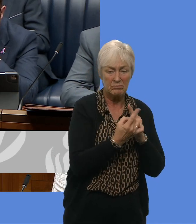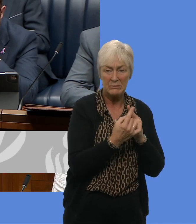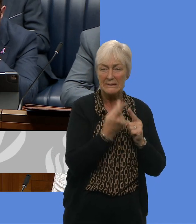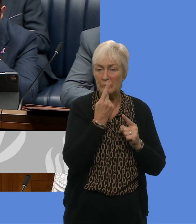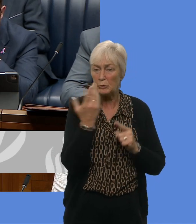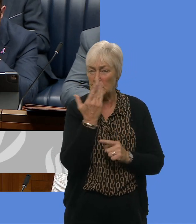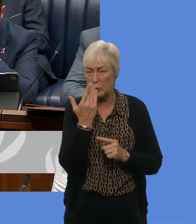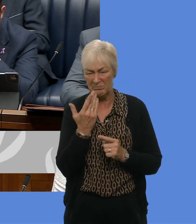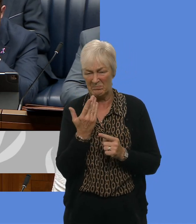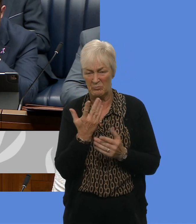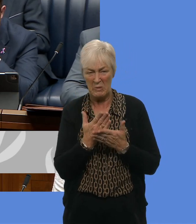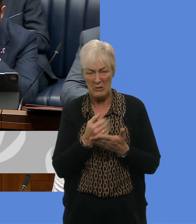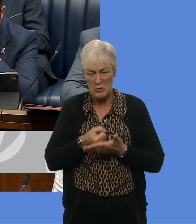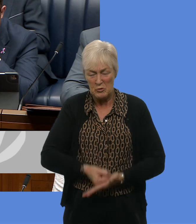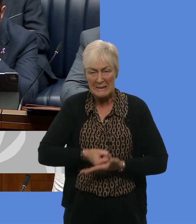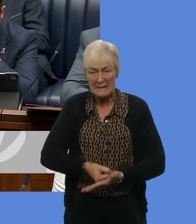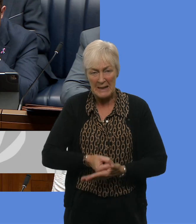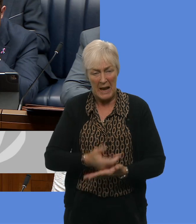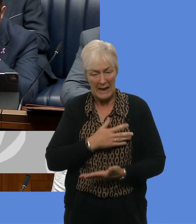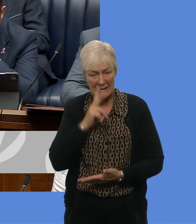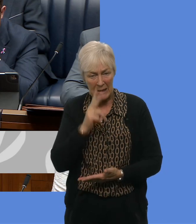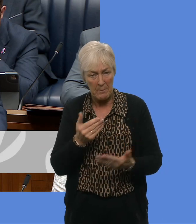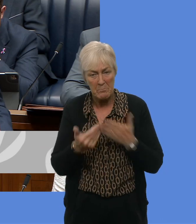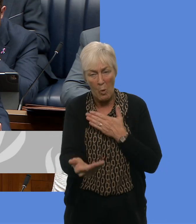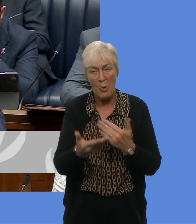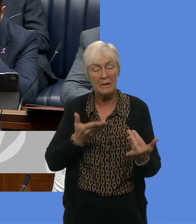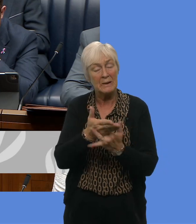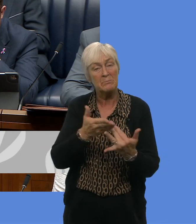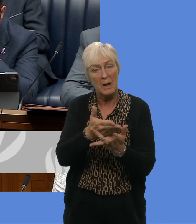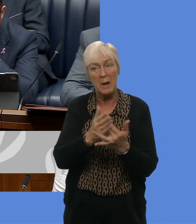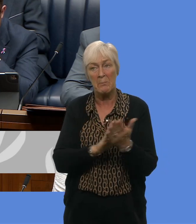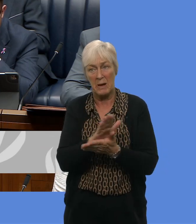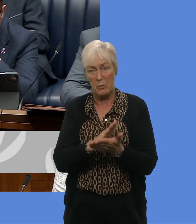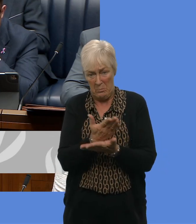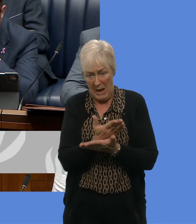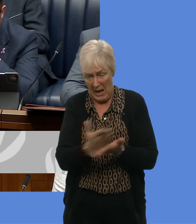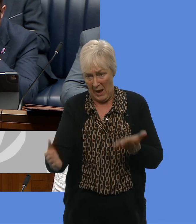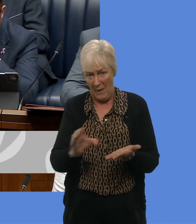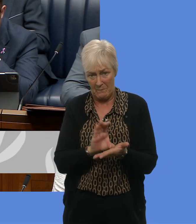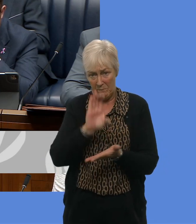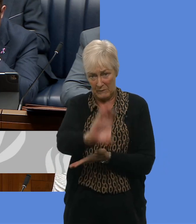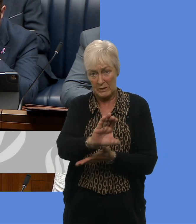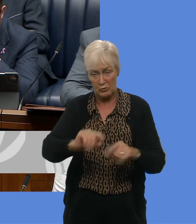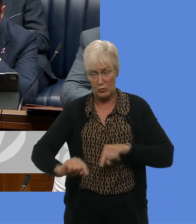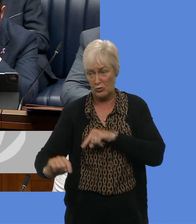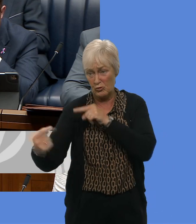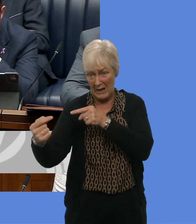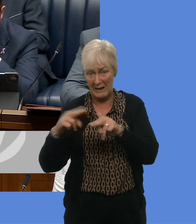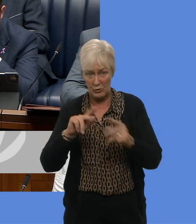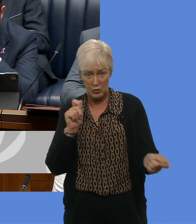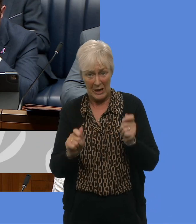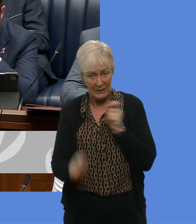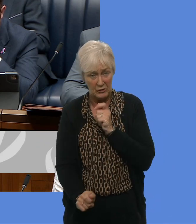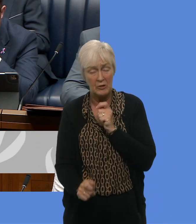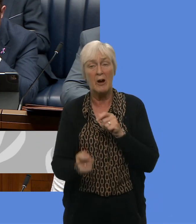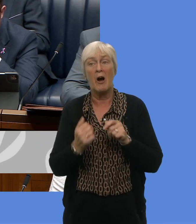schools is too restrictive and would like to see that more accessible. That would have a very clear funding challenge, and our transport